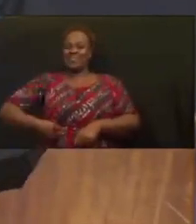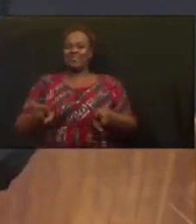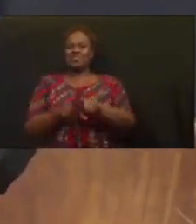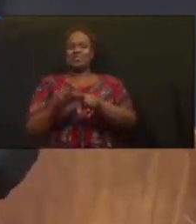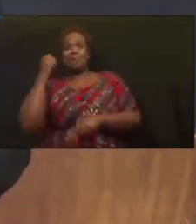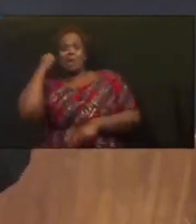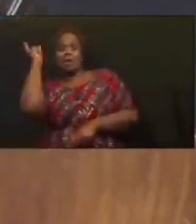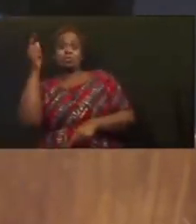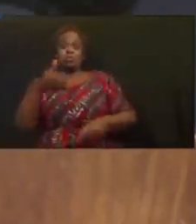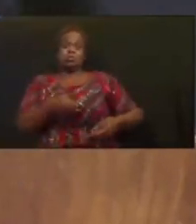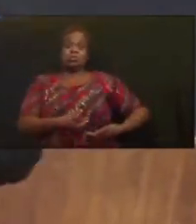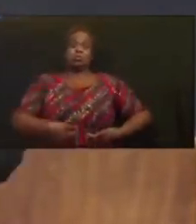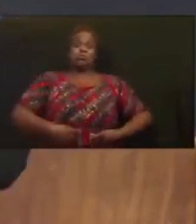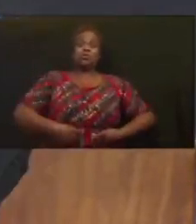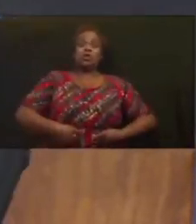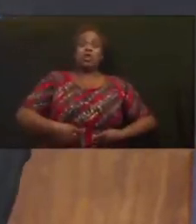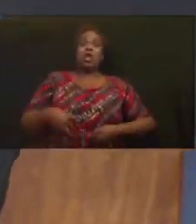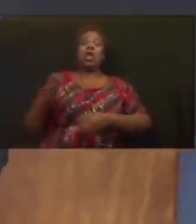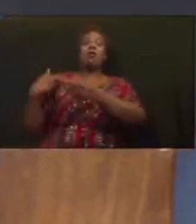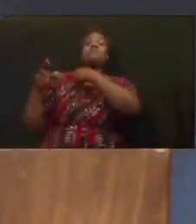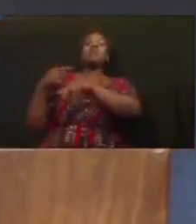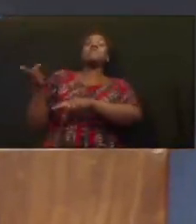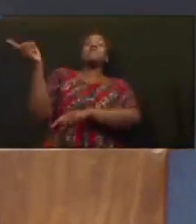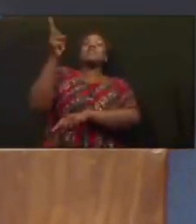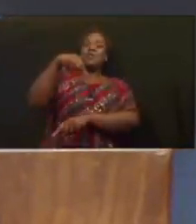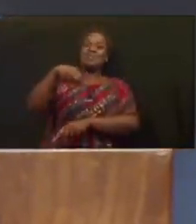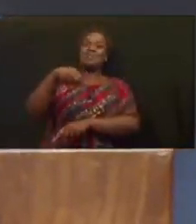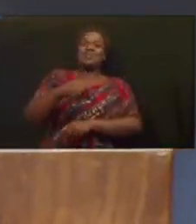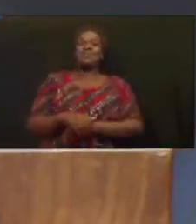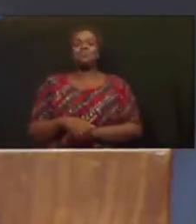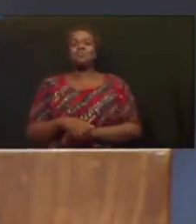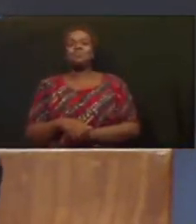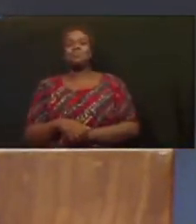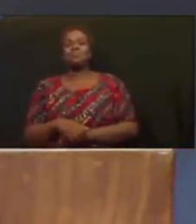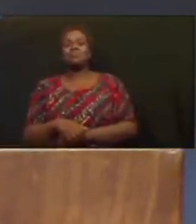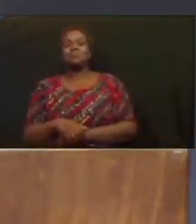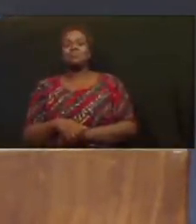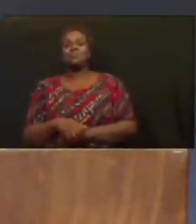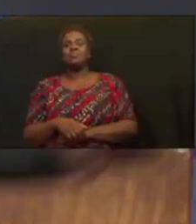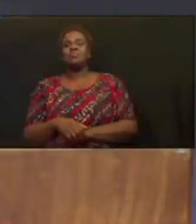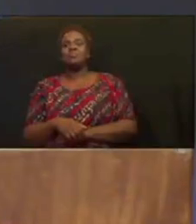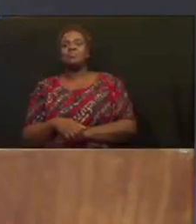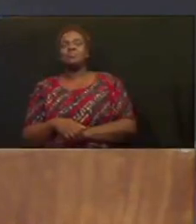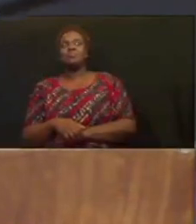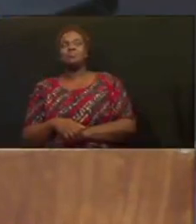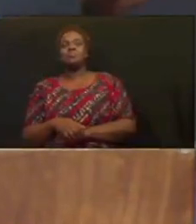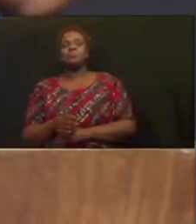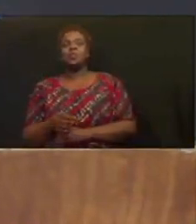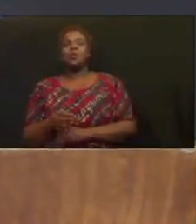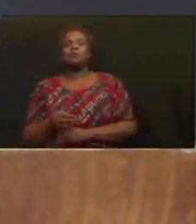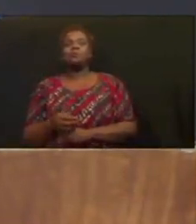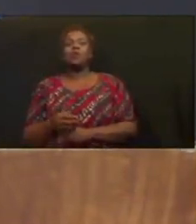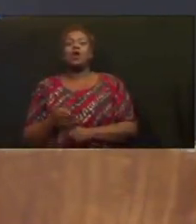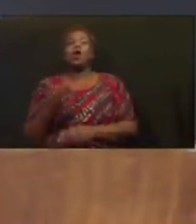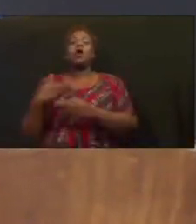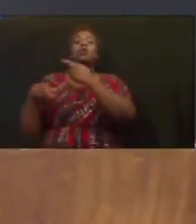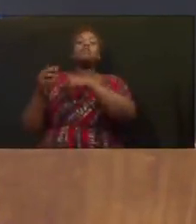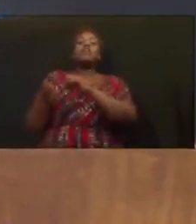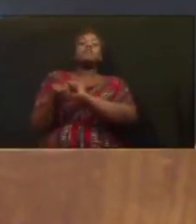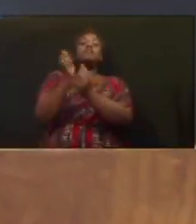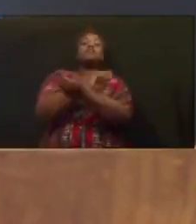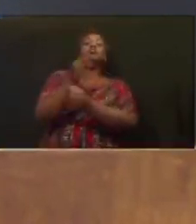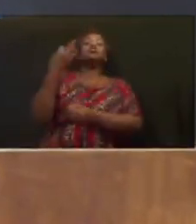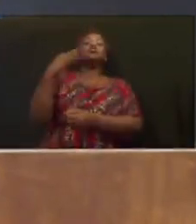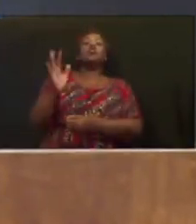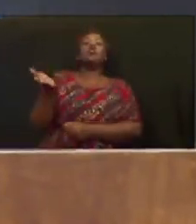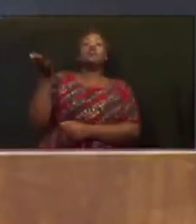child. Revival comes. Revival is a time where we fold the old and we are ready for the new.